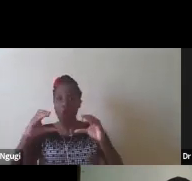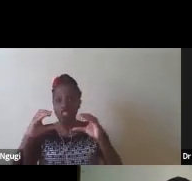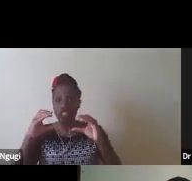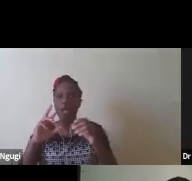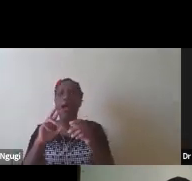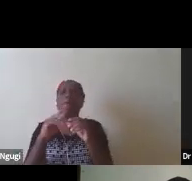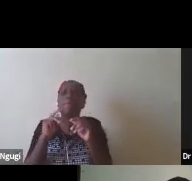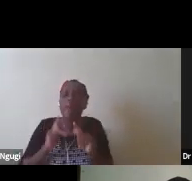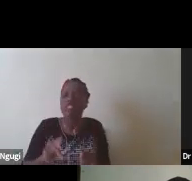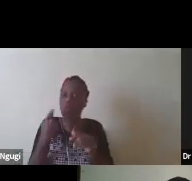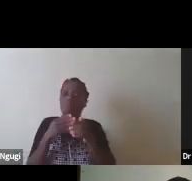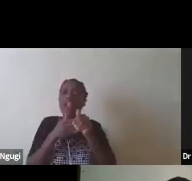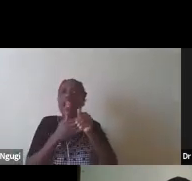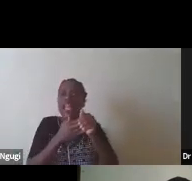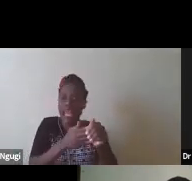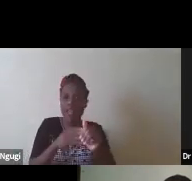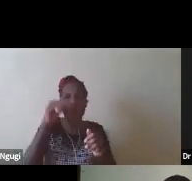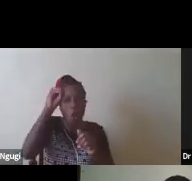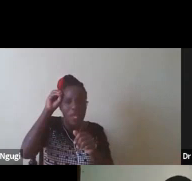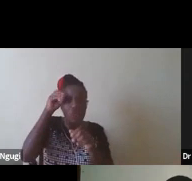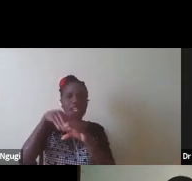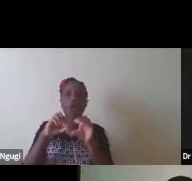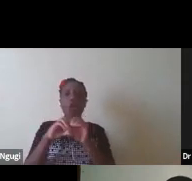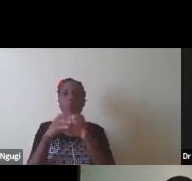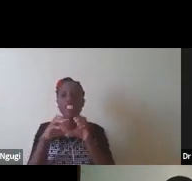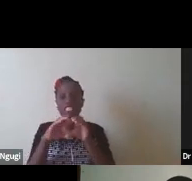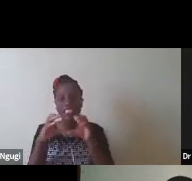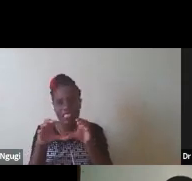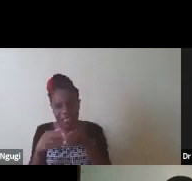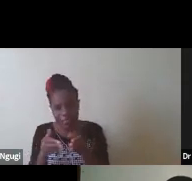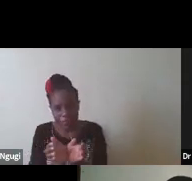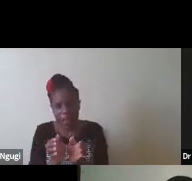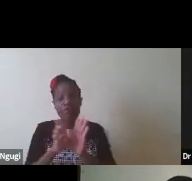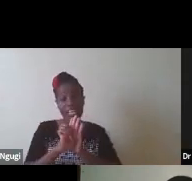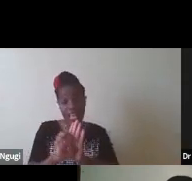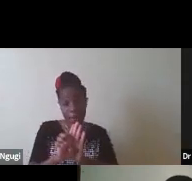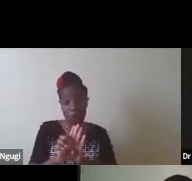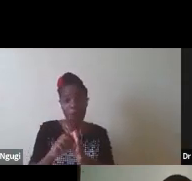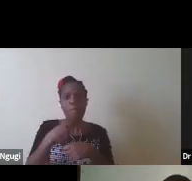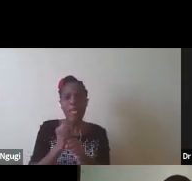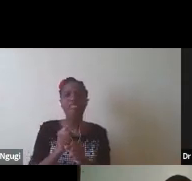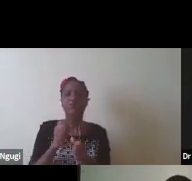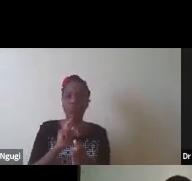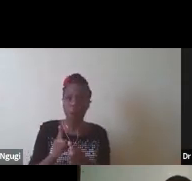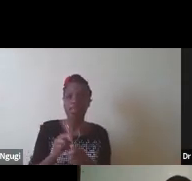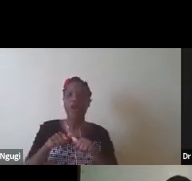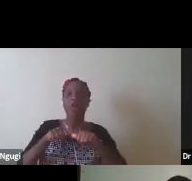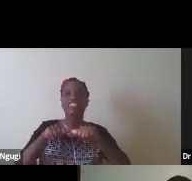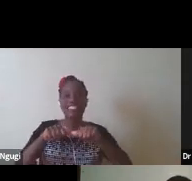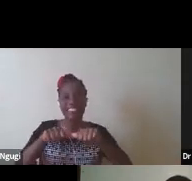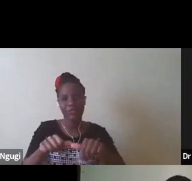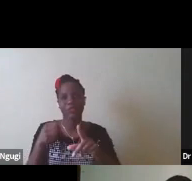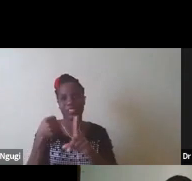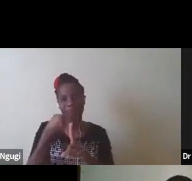are lessons that we've learned, that if you're able to get it, you get people to be recruited, you get them to appreciate, and we get them to sustain it. And these are important lessons